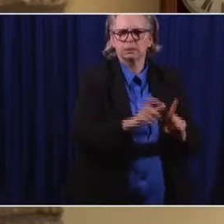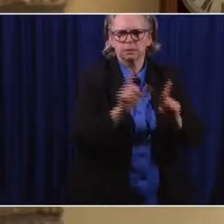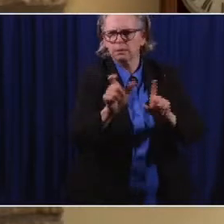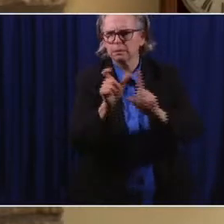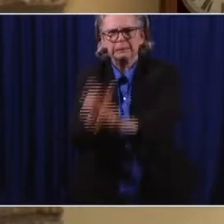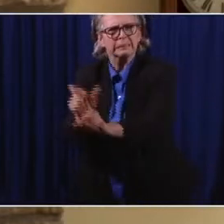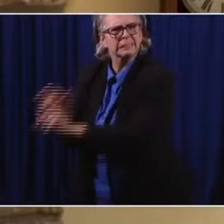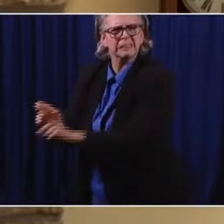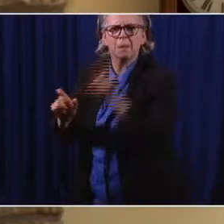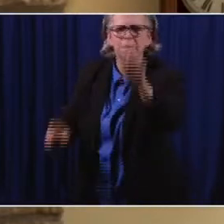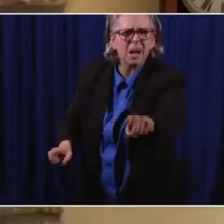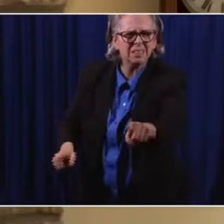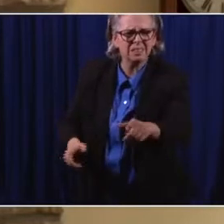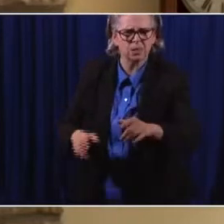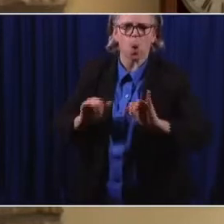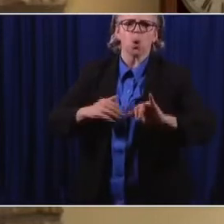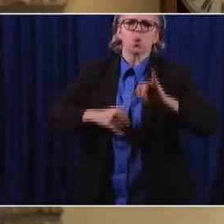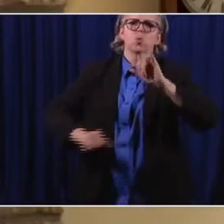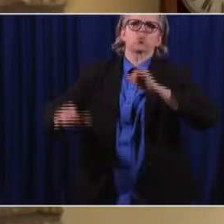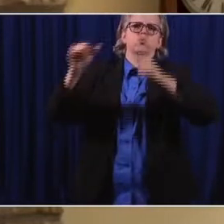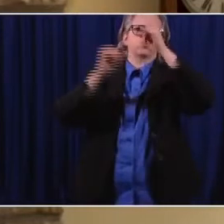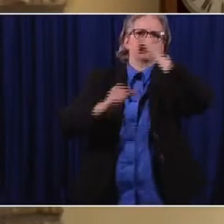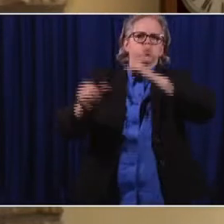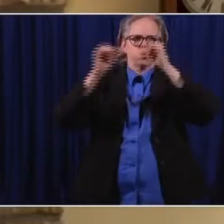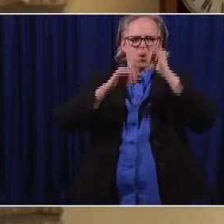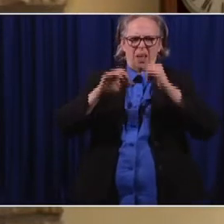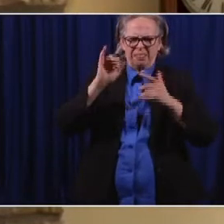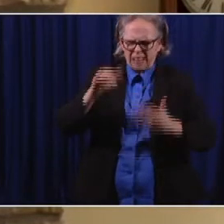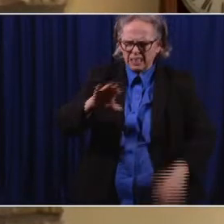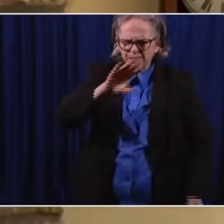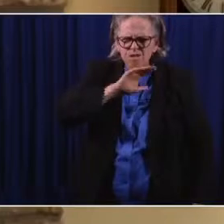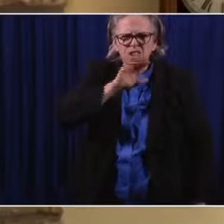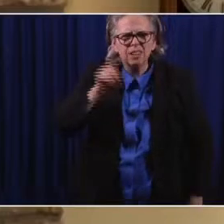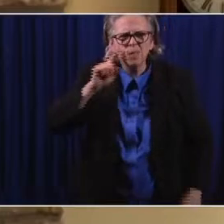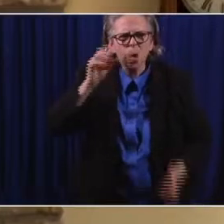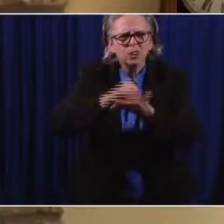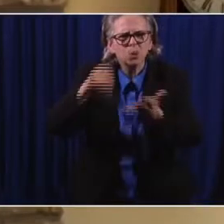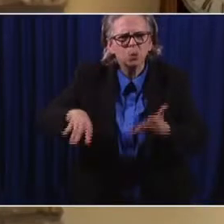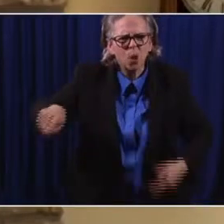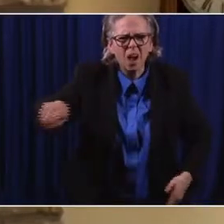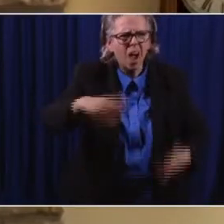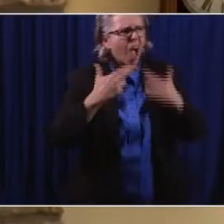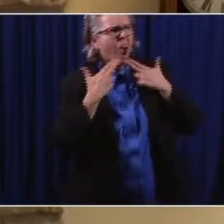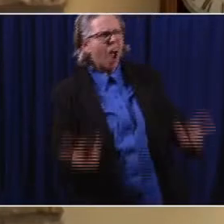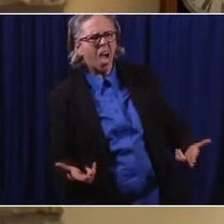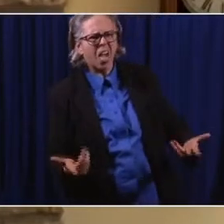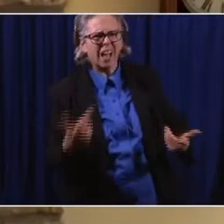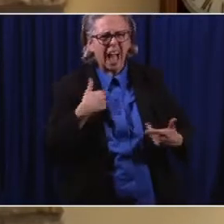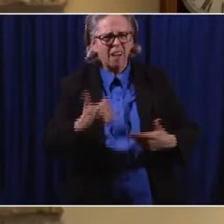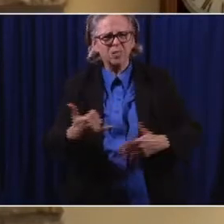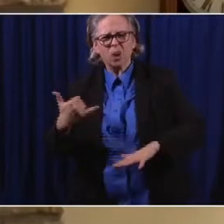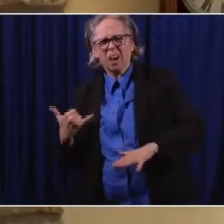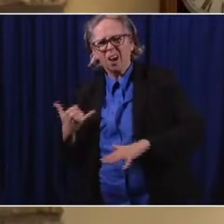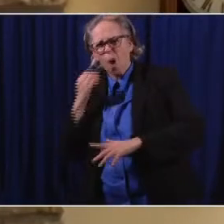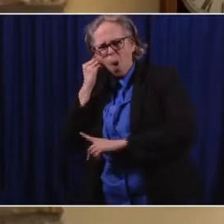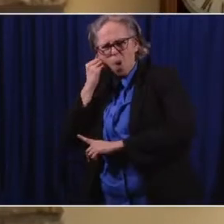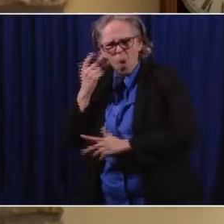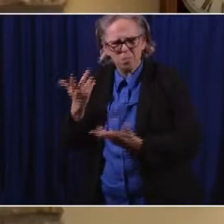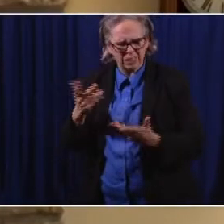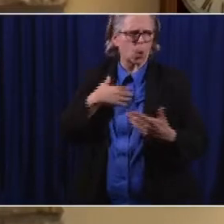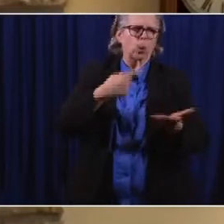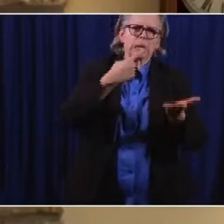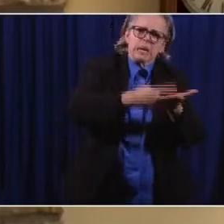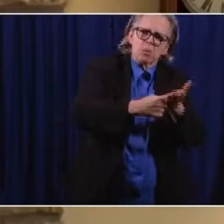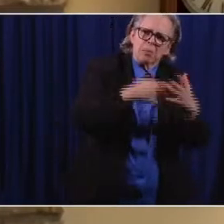this. Our health advisors, not just in the health department, but our